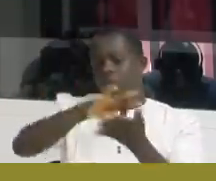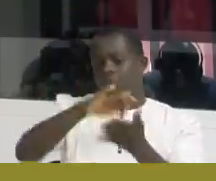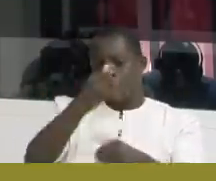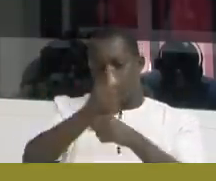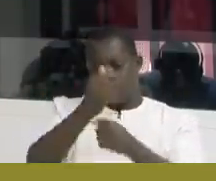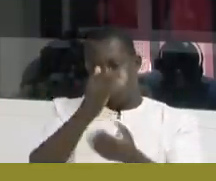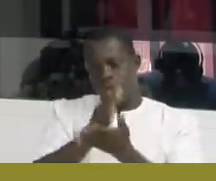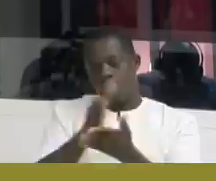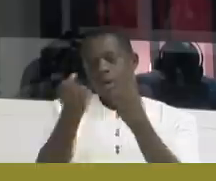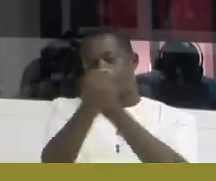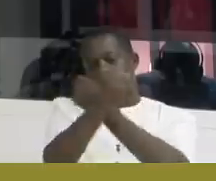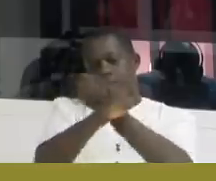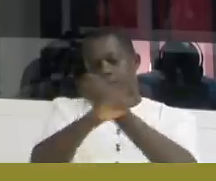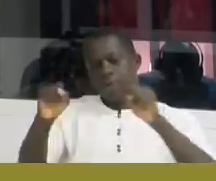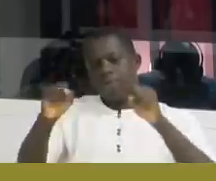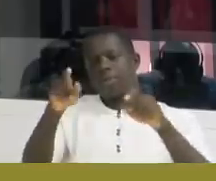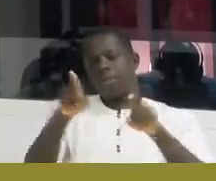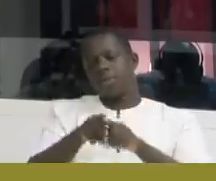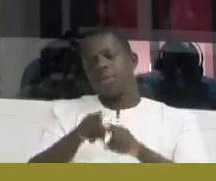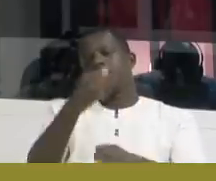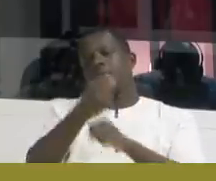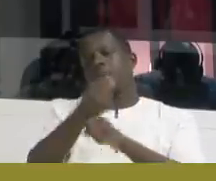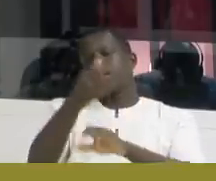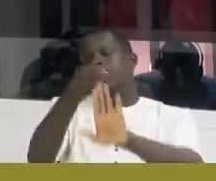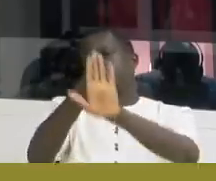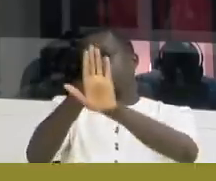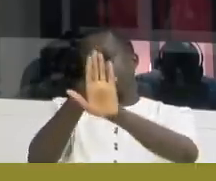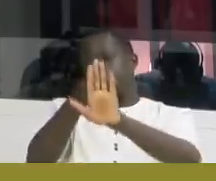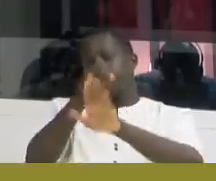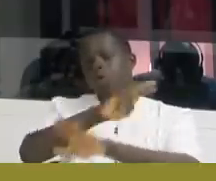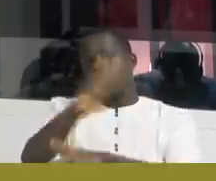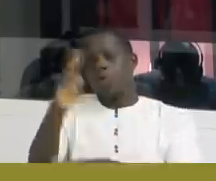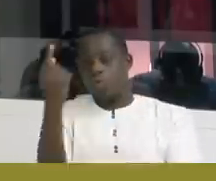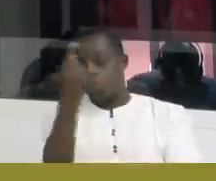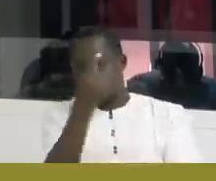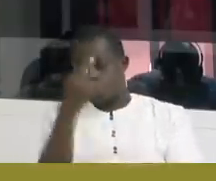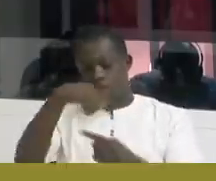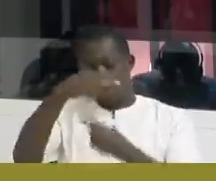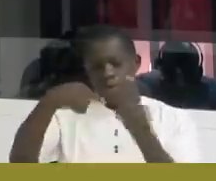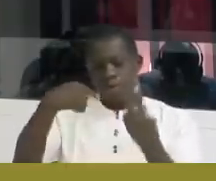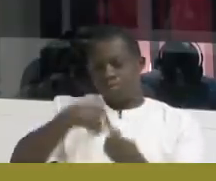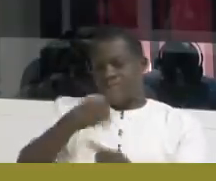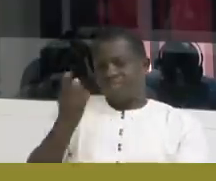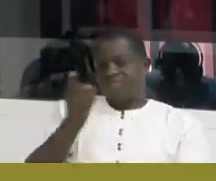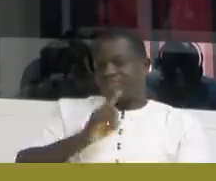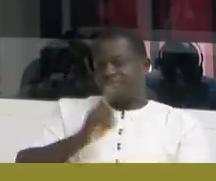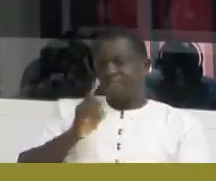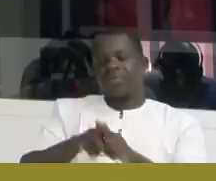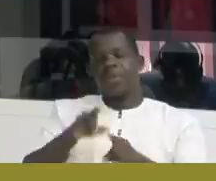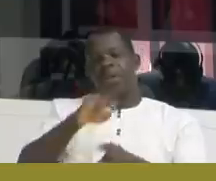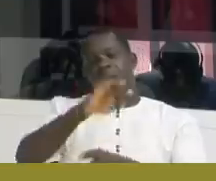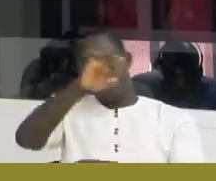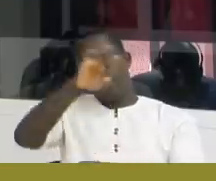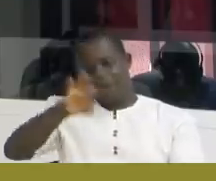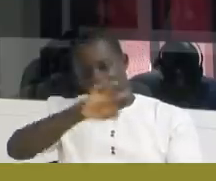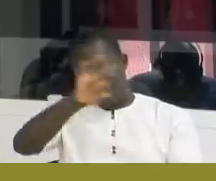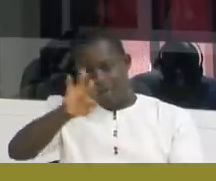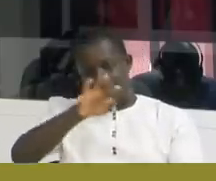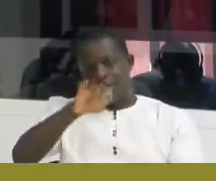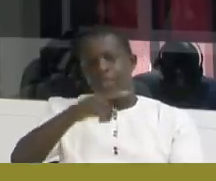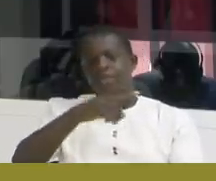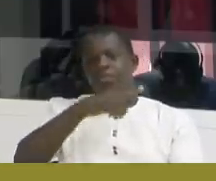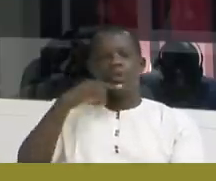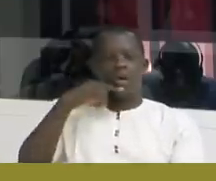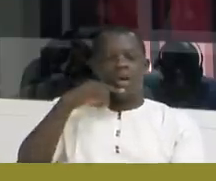safe and they are also reassured. Remember, it's not only about me. It is also about my family. If my mother and my wife and